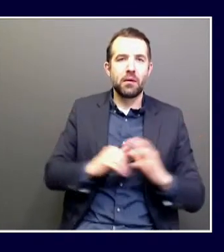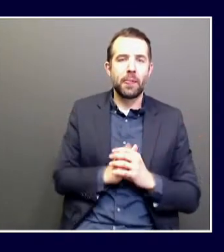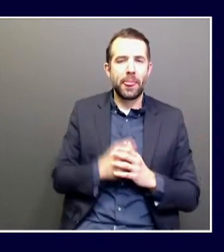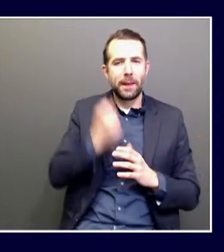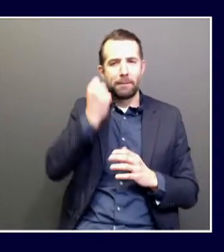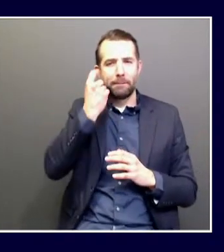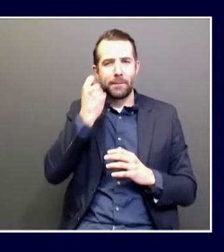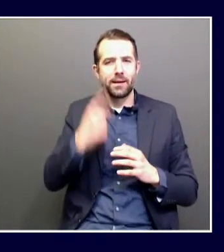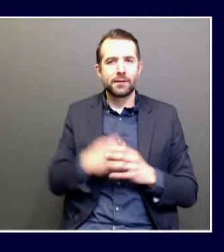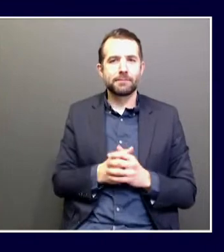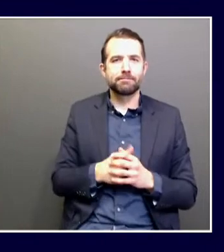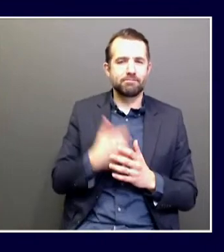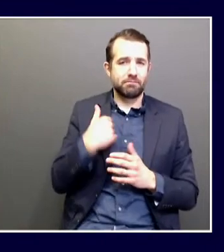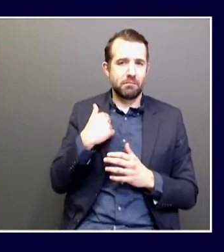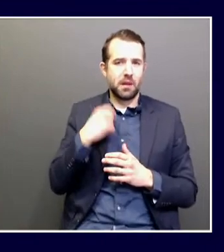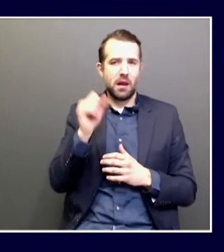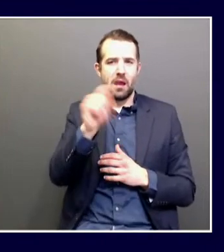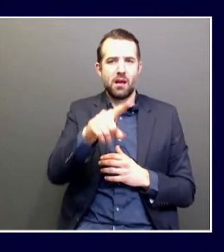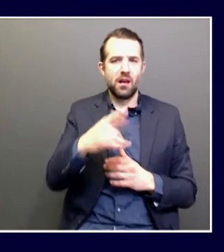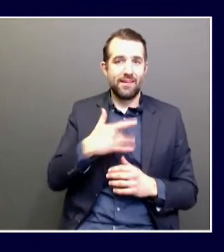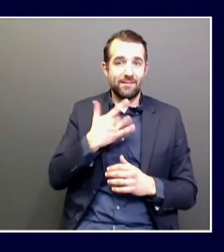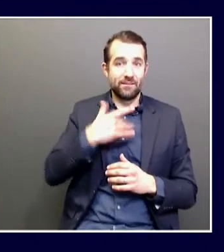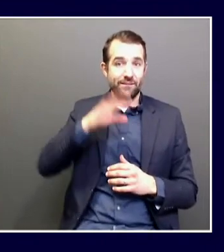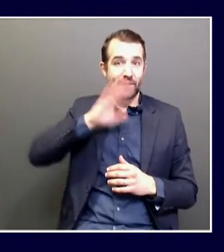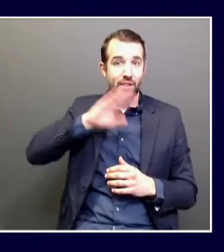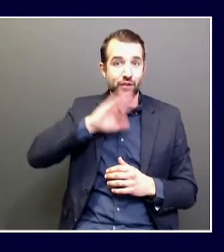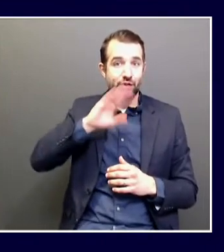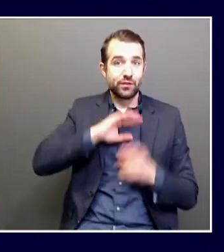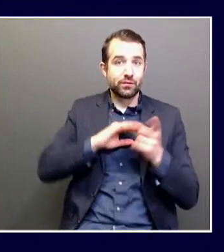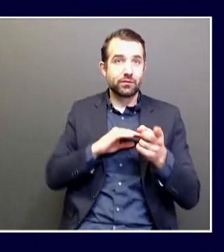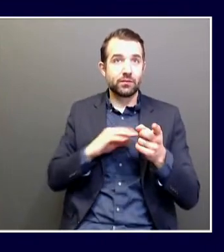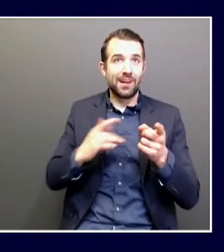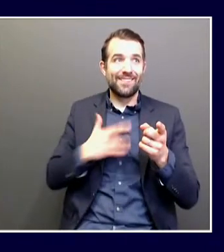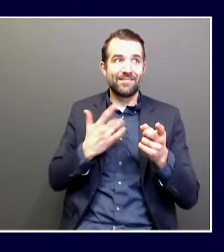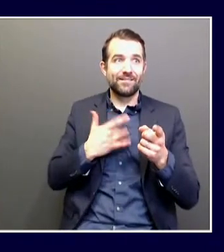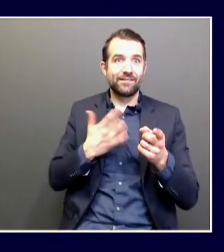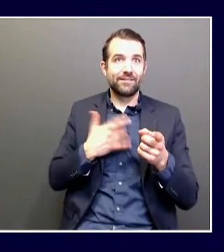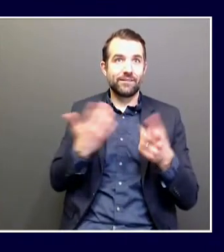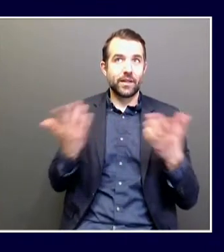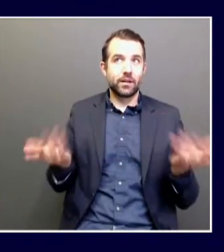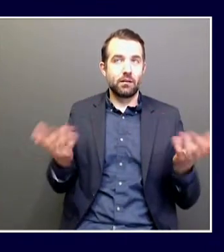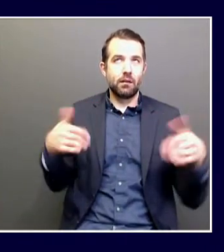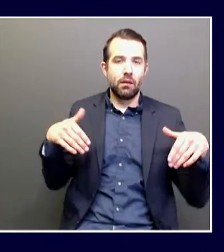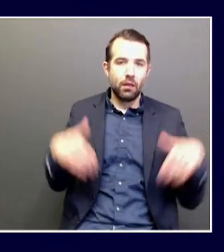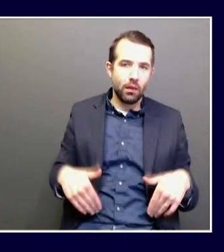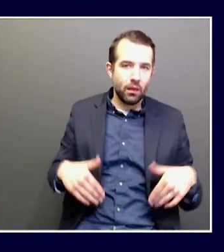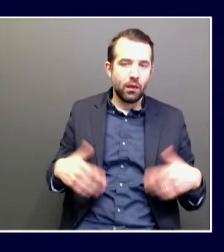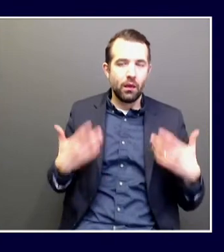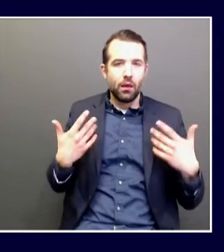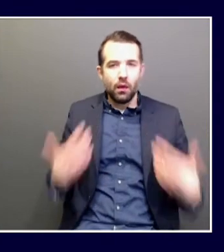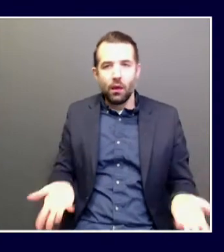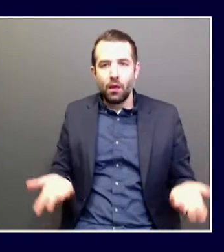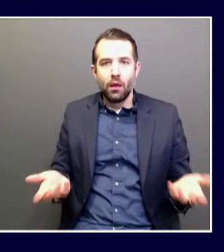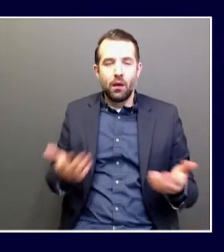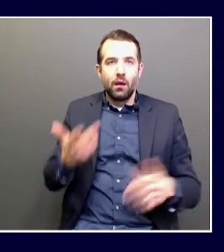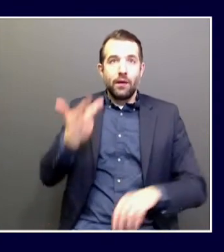all by where we are in 2022 with the availability of vaccinations and just an